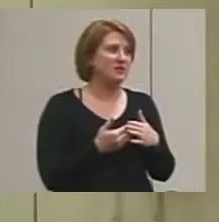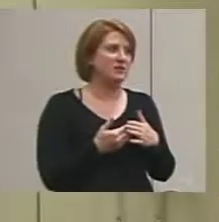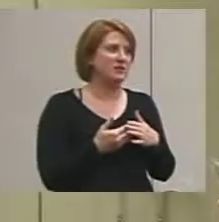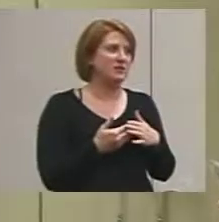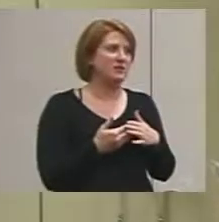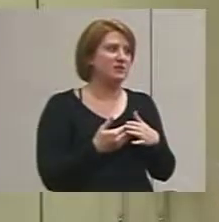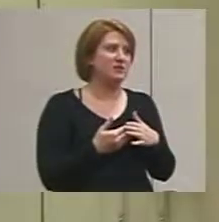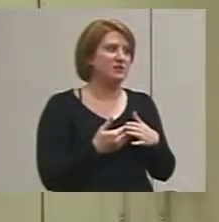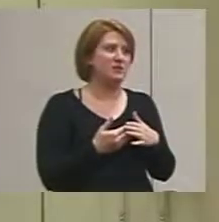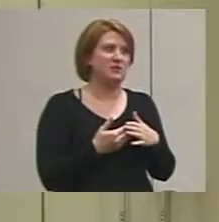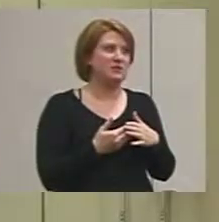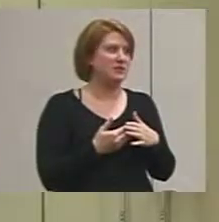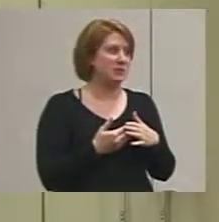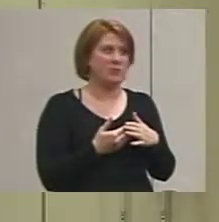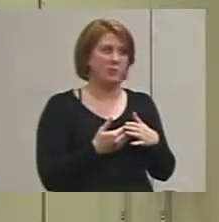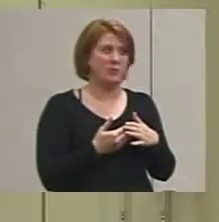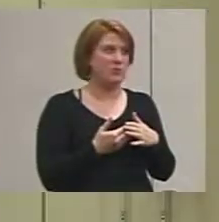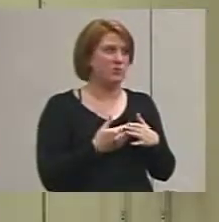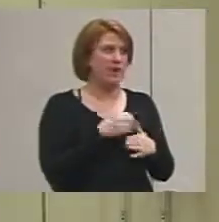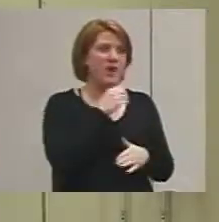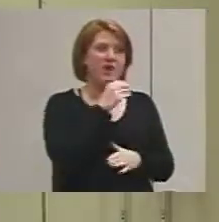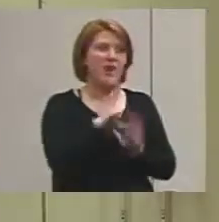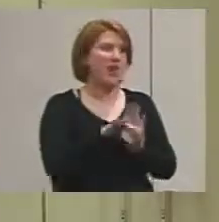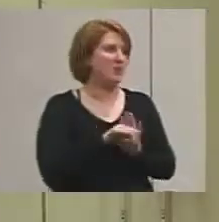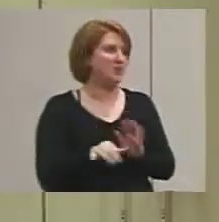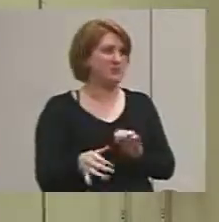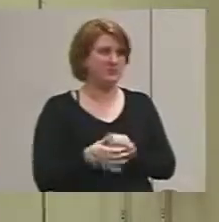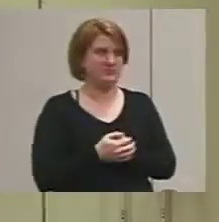explain the kid a little bit is I think we need to work